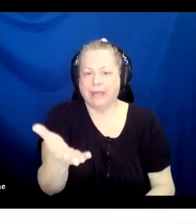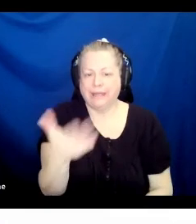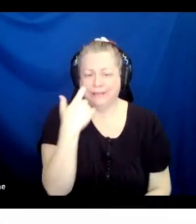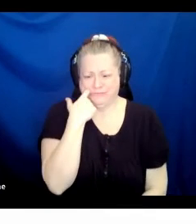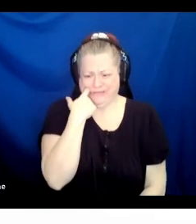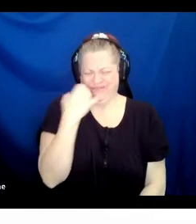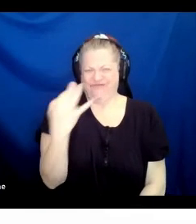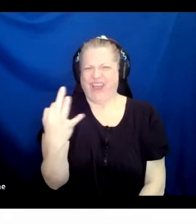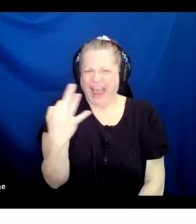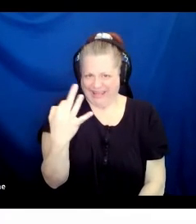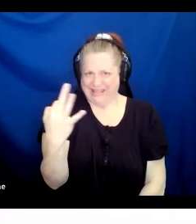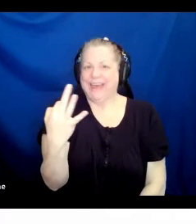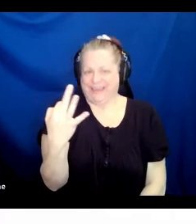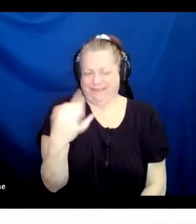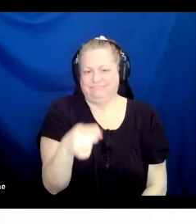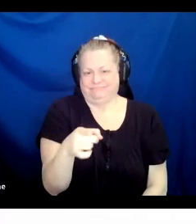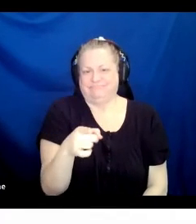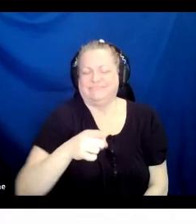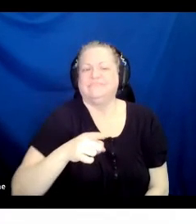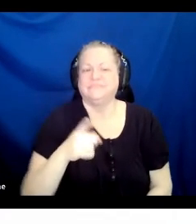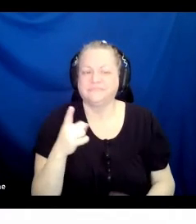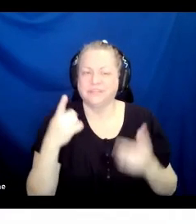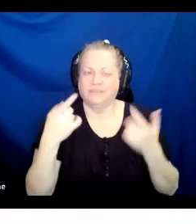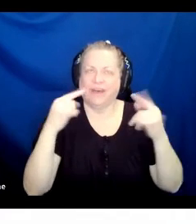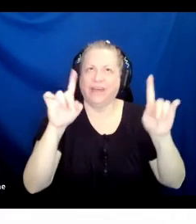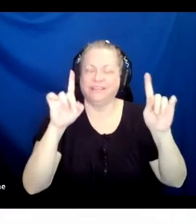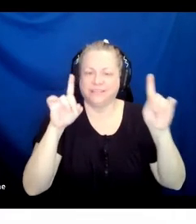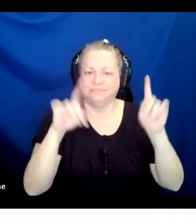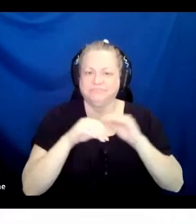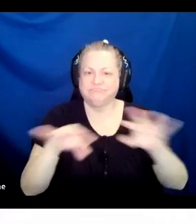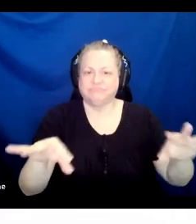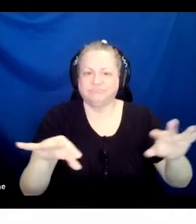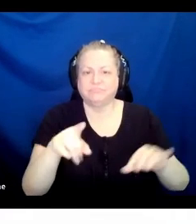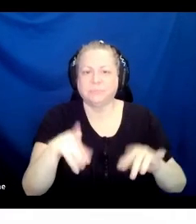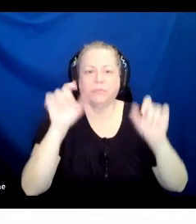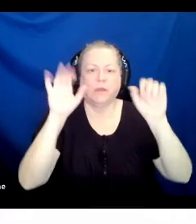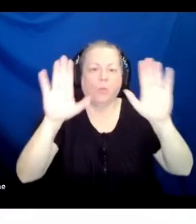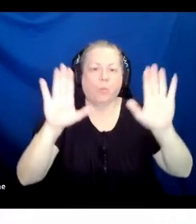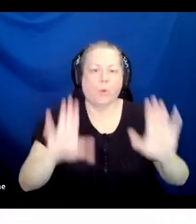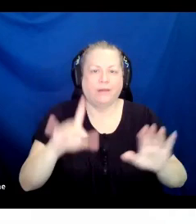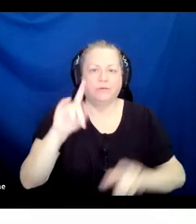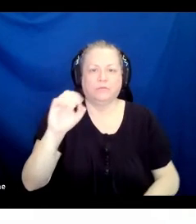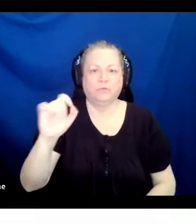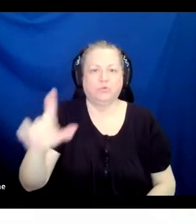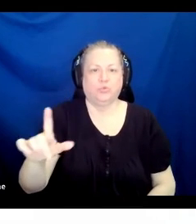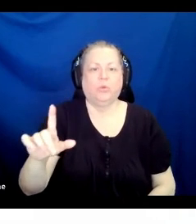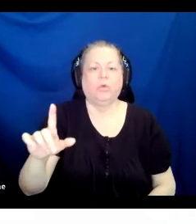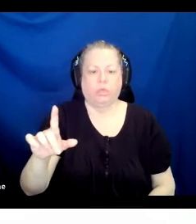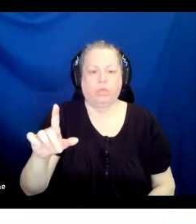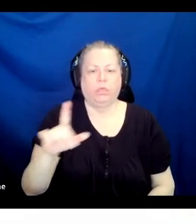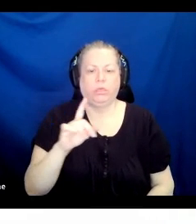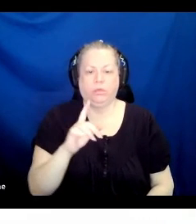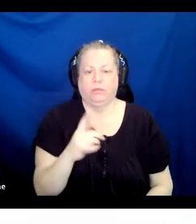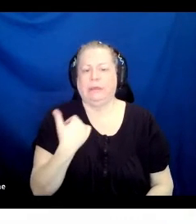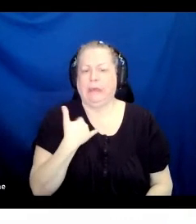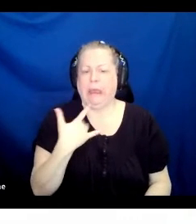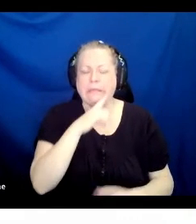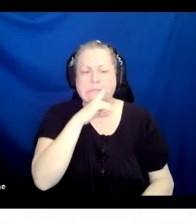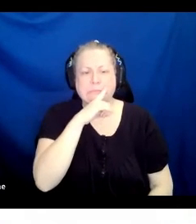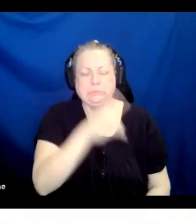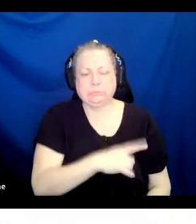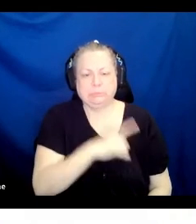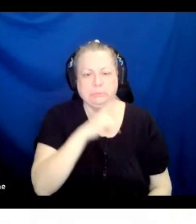past Friday, is a fantastic tool that MassHealth has put together that gives some really,